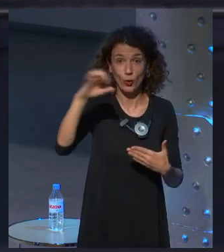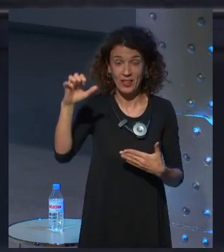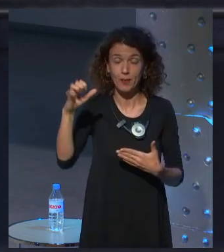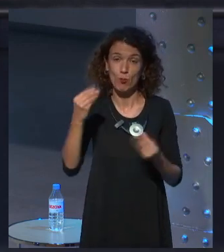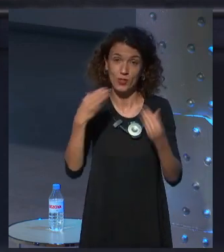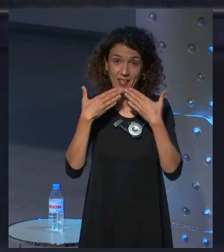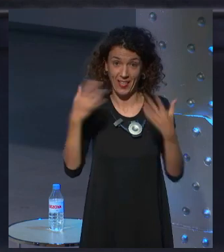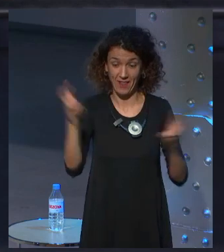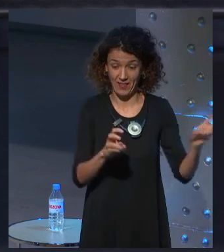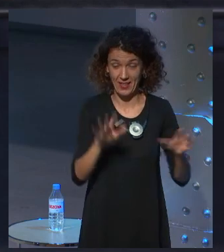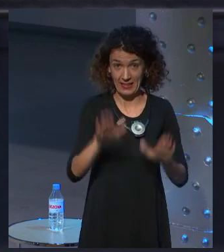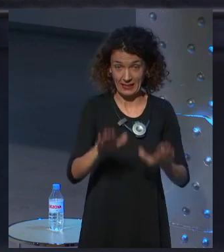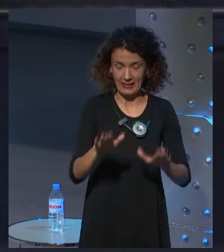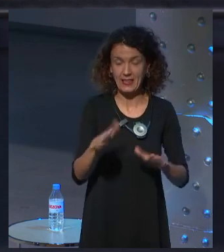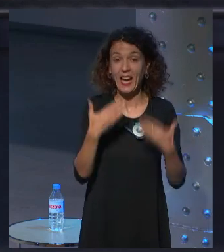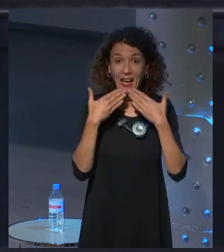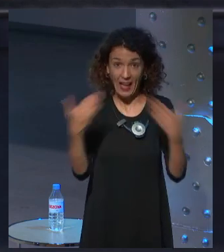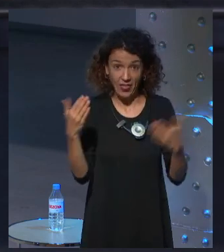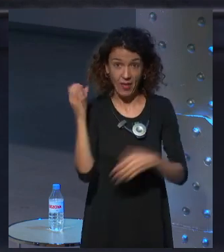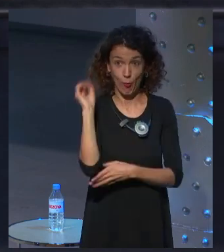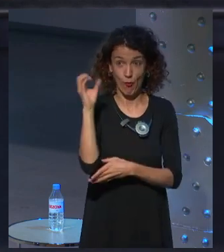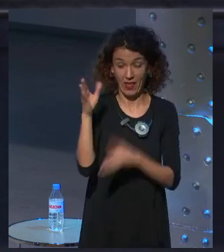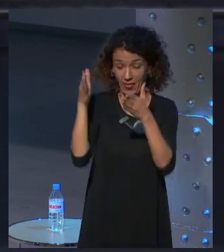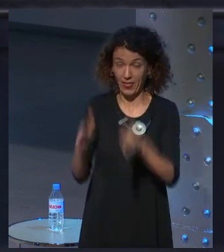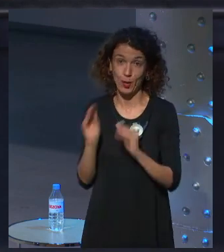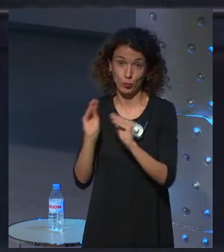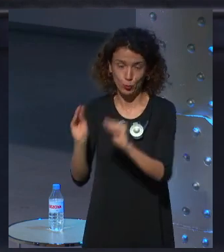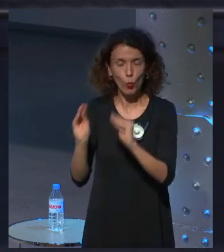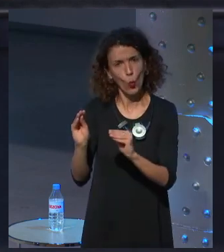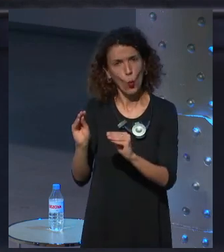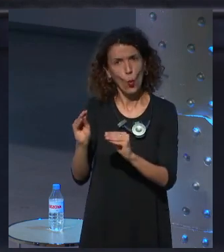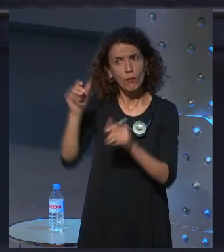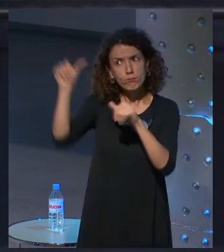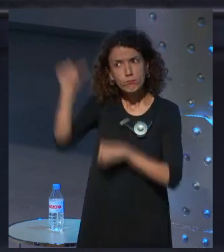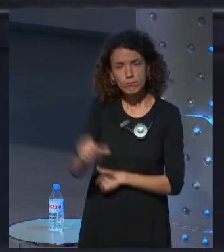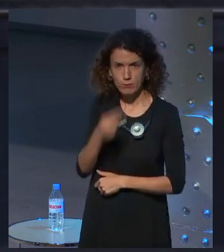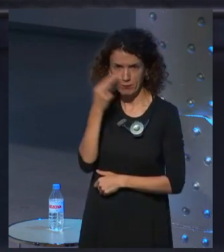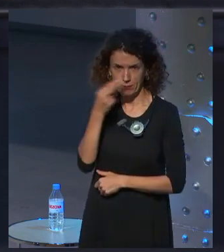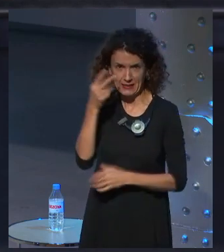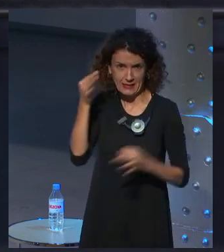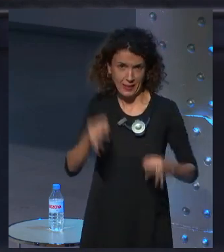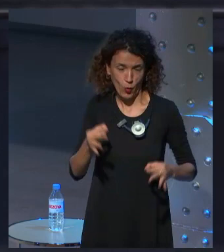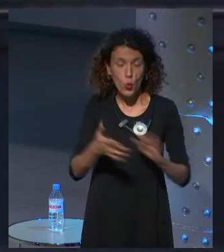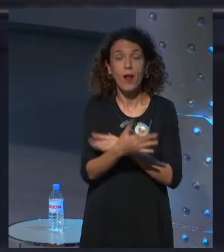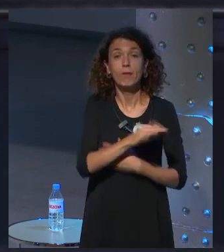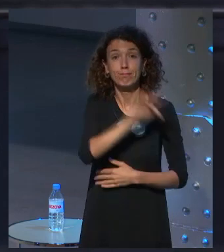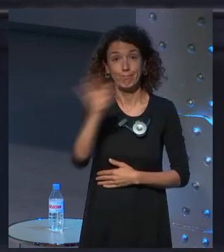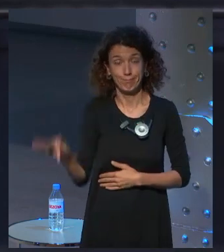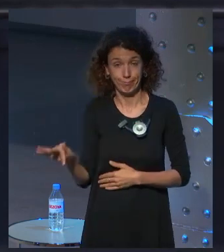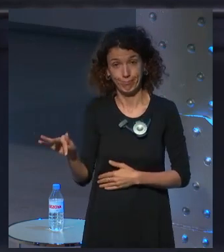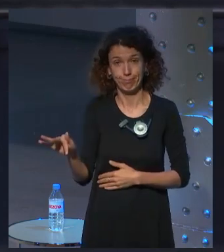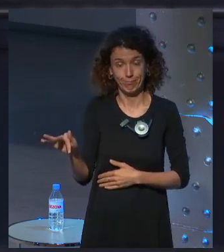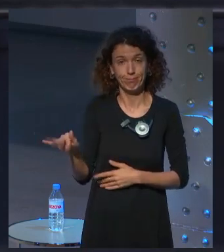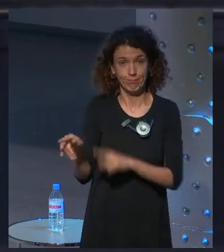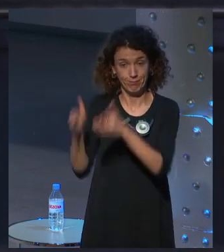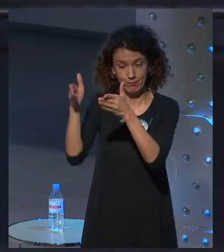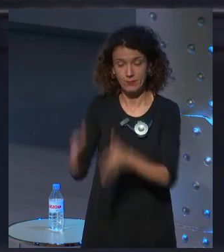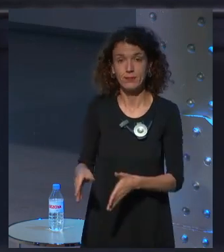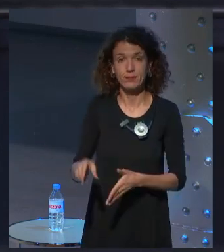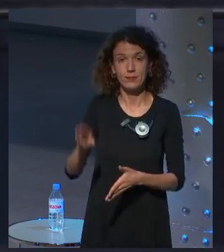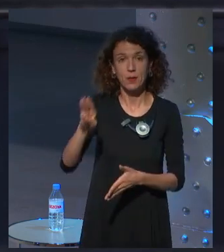thank Connie for her presence here and thank her for her talk. I'm sure that it's going to be very